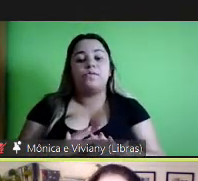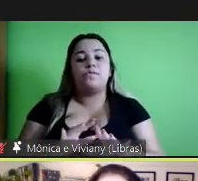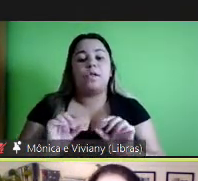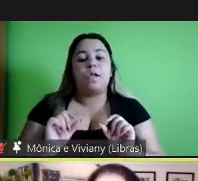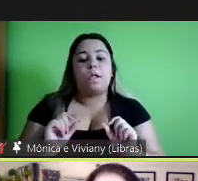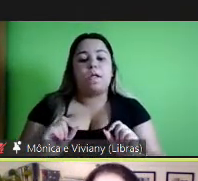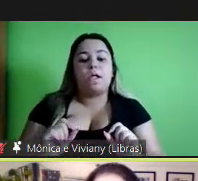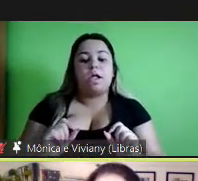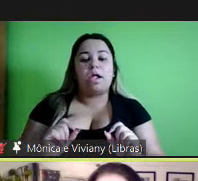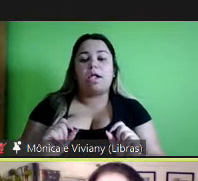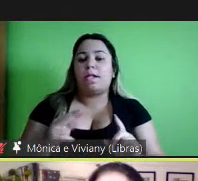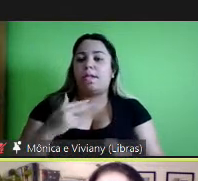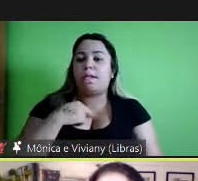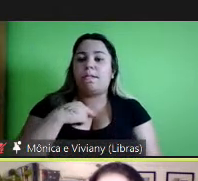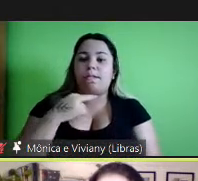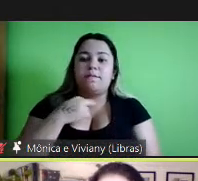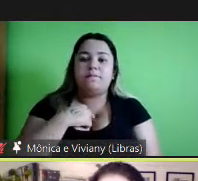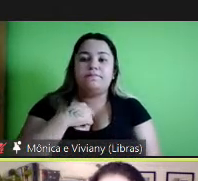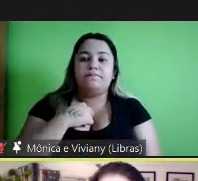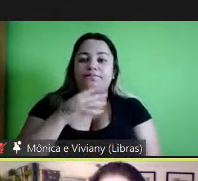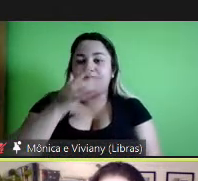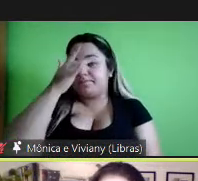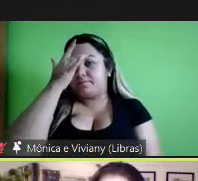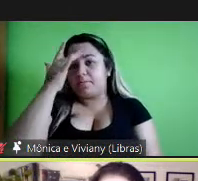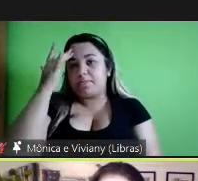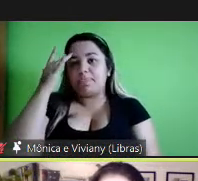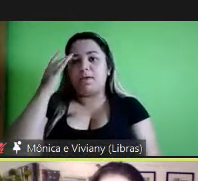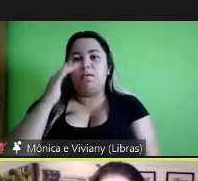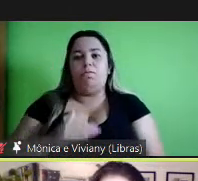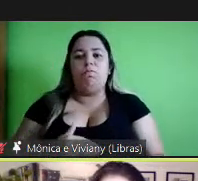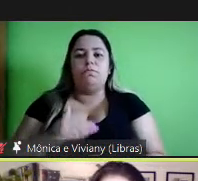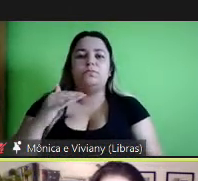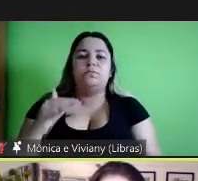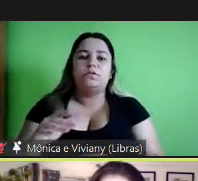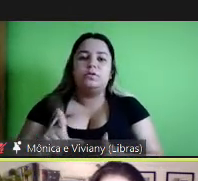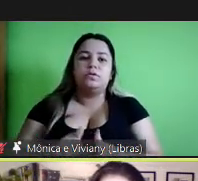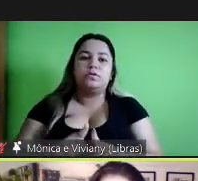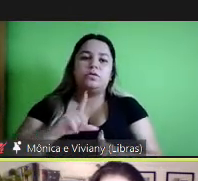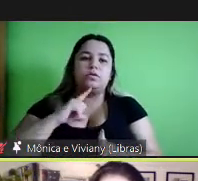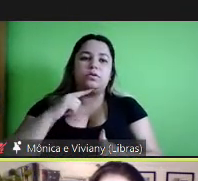who have higher weights and that do not have health impairments from their weight.